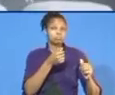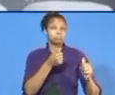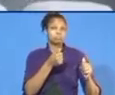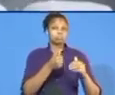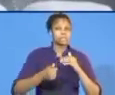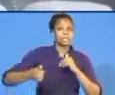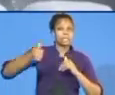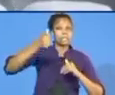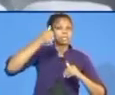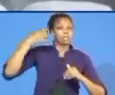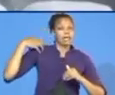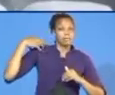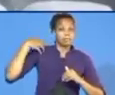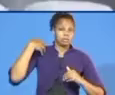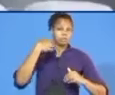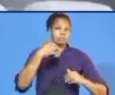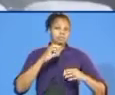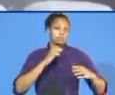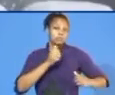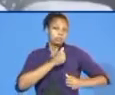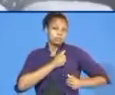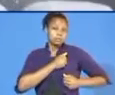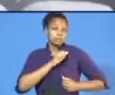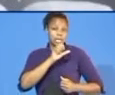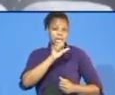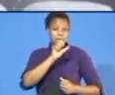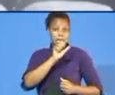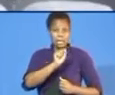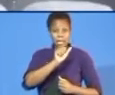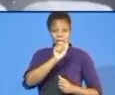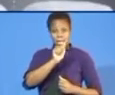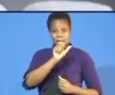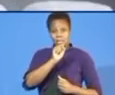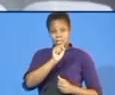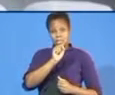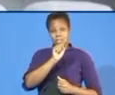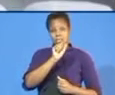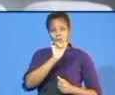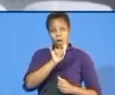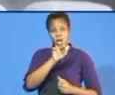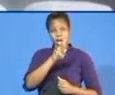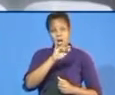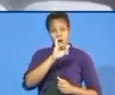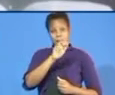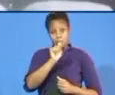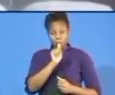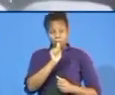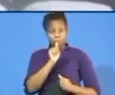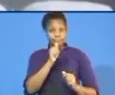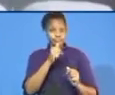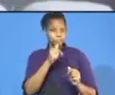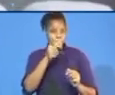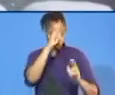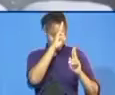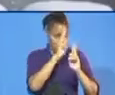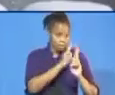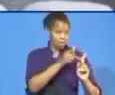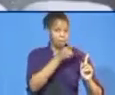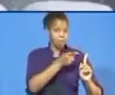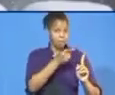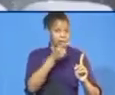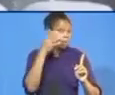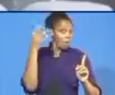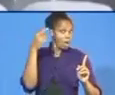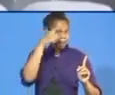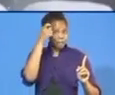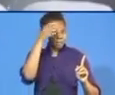Assyria, was a great man with his master, honorable, because by him the Lord had given